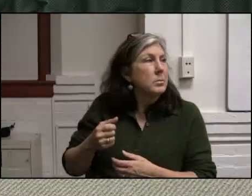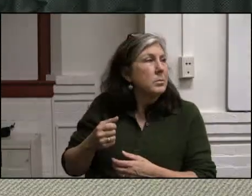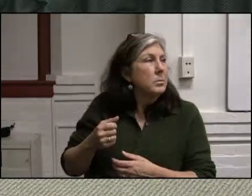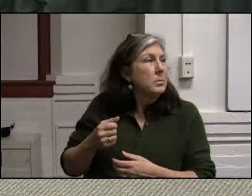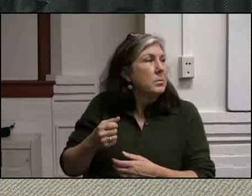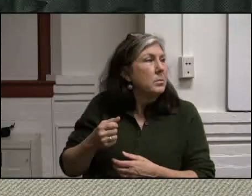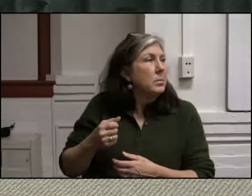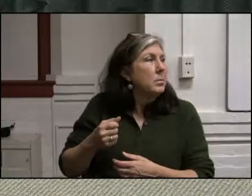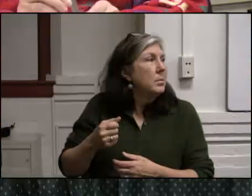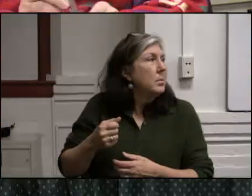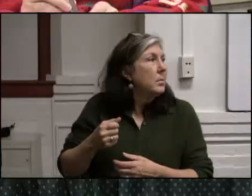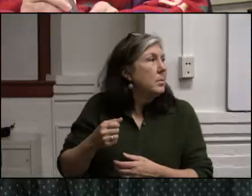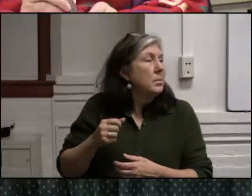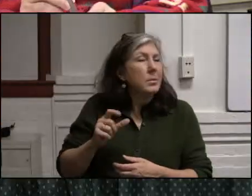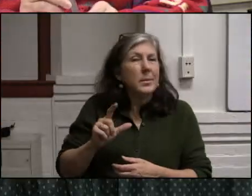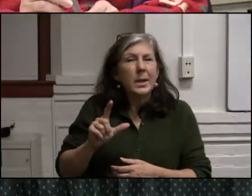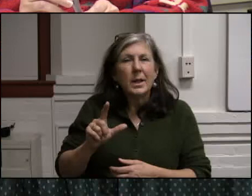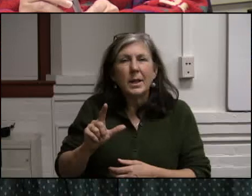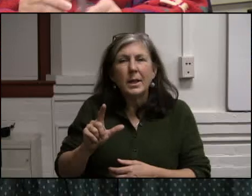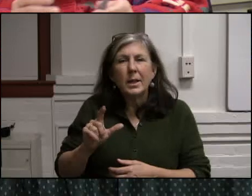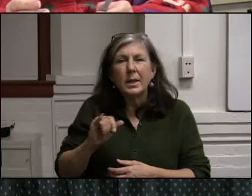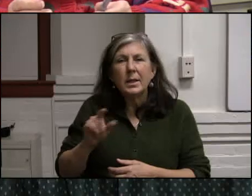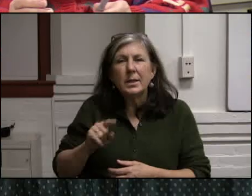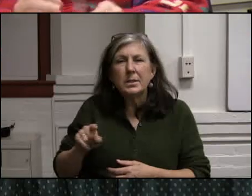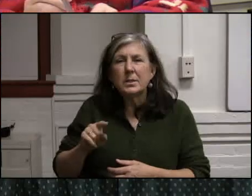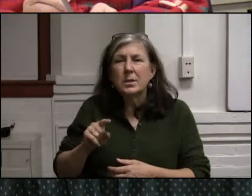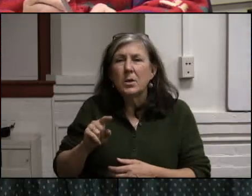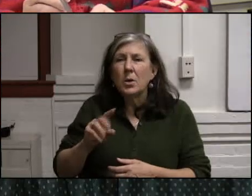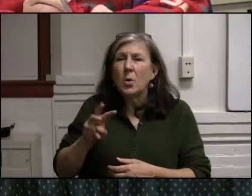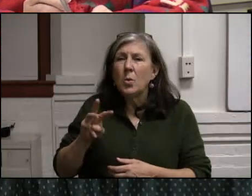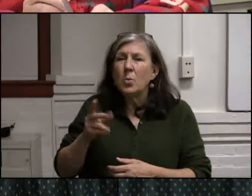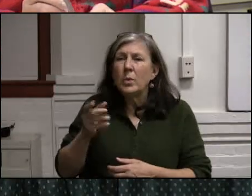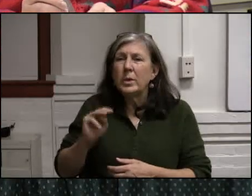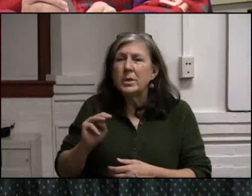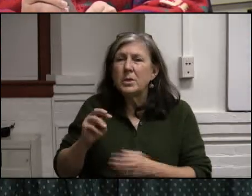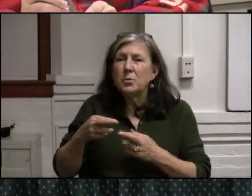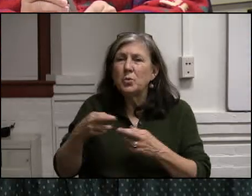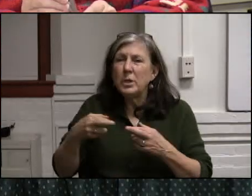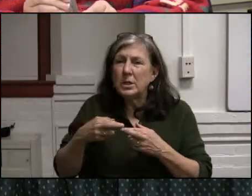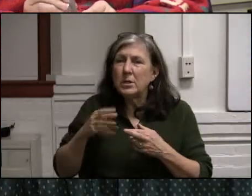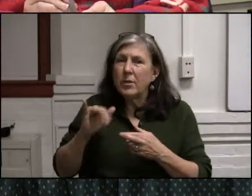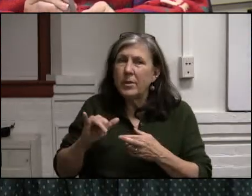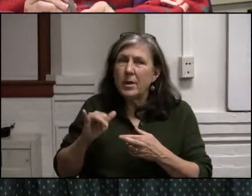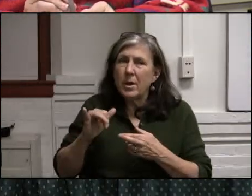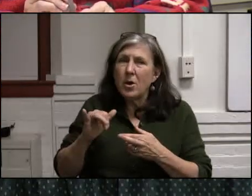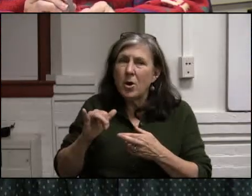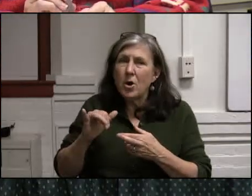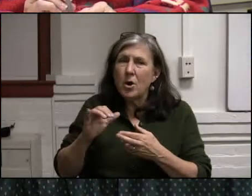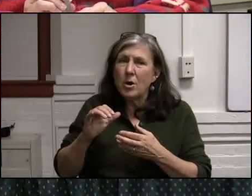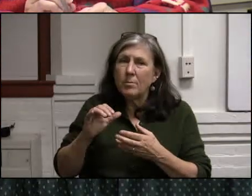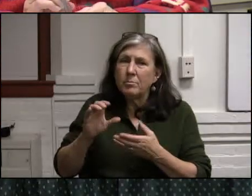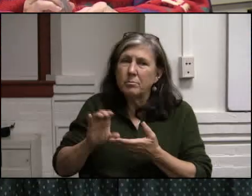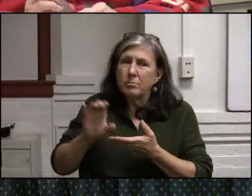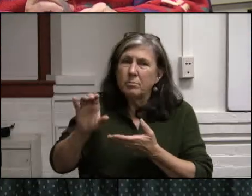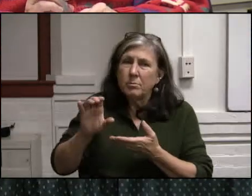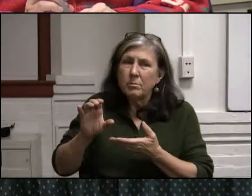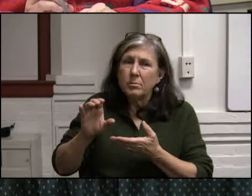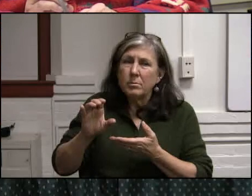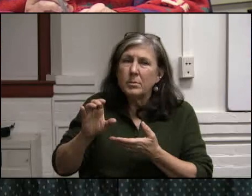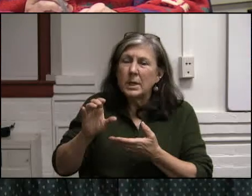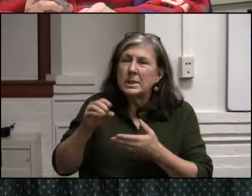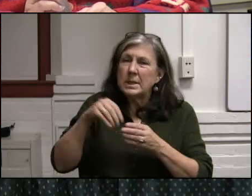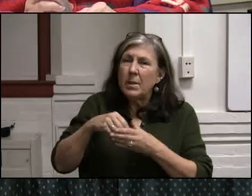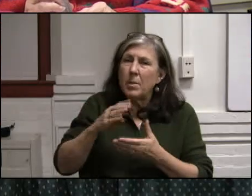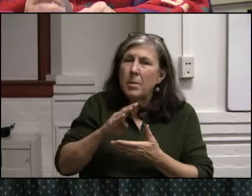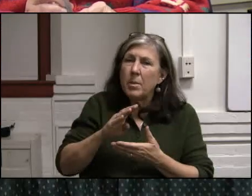Regional's allocation it's part of the budget? Yeah. It is part of the budget. In that case, 28,150. it's more like rescue